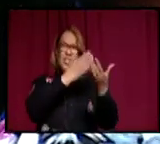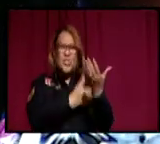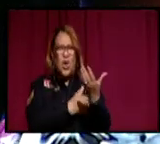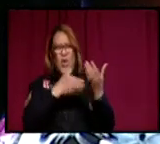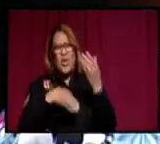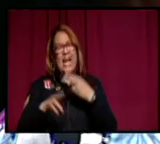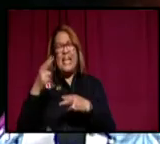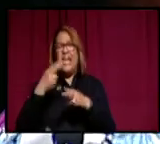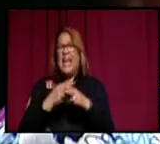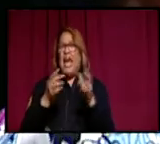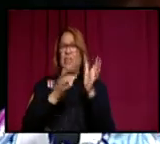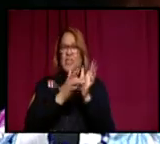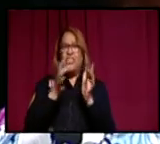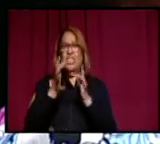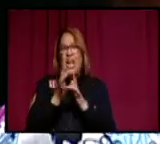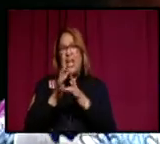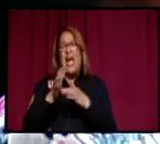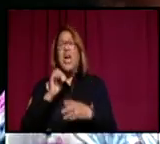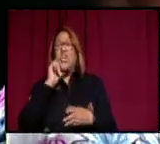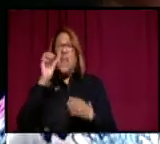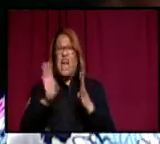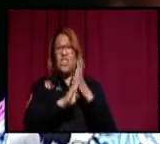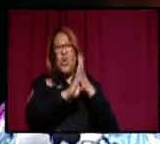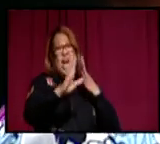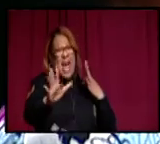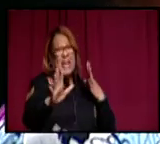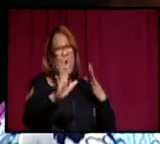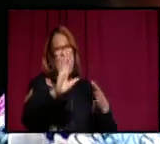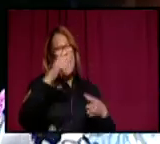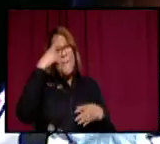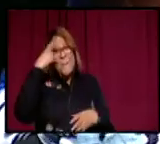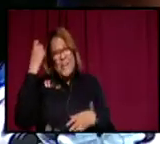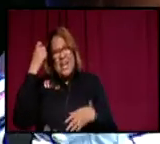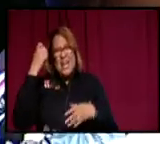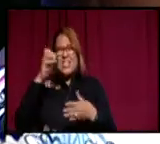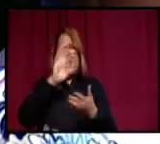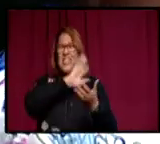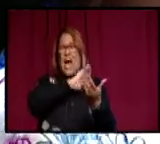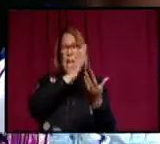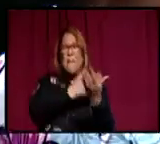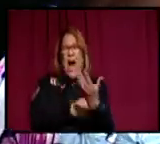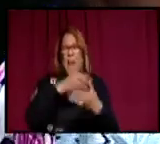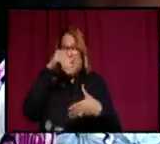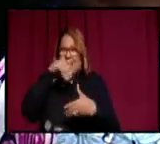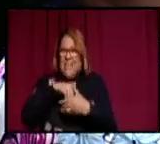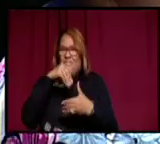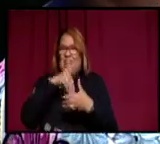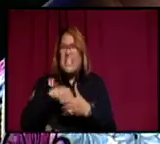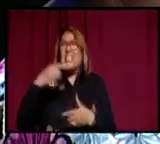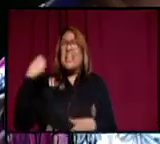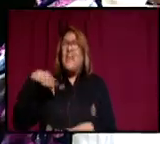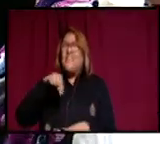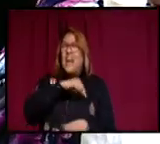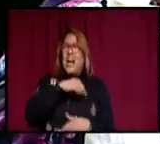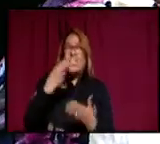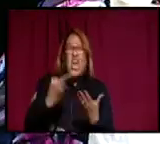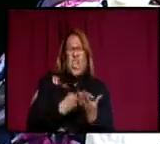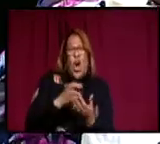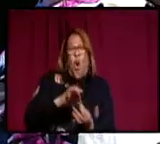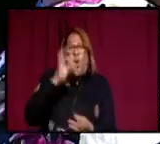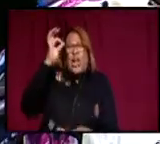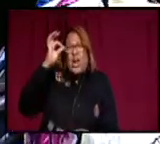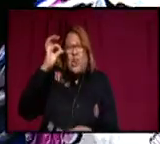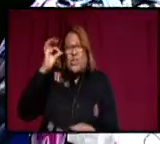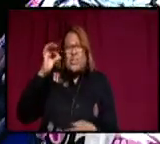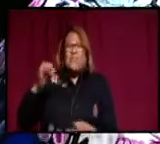name of Jesus. We don't ask you to line up, but by the power that's invested in us by way of the Holy Ghost, we command